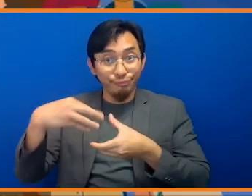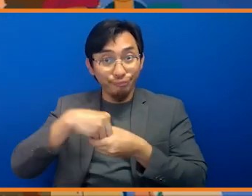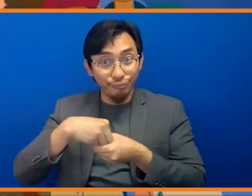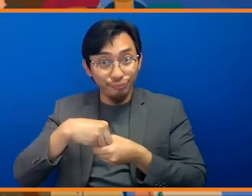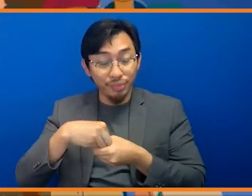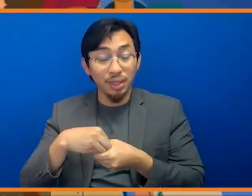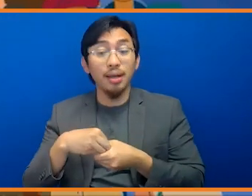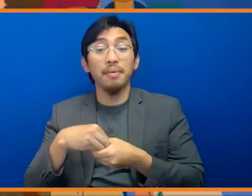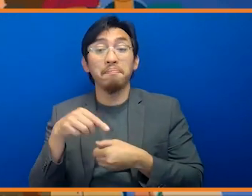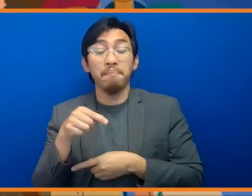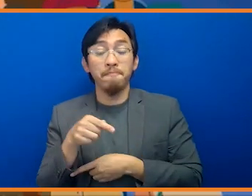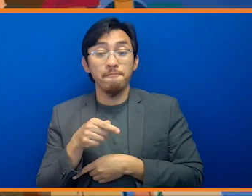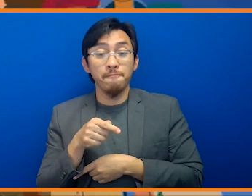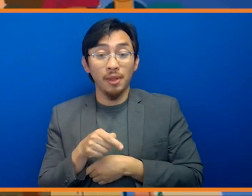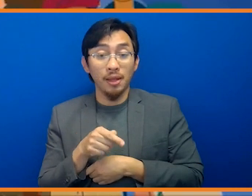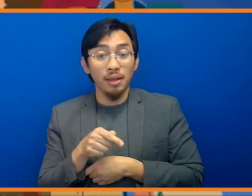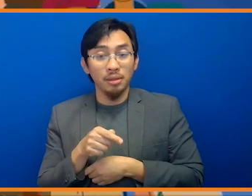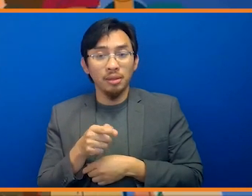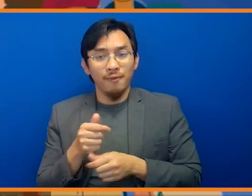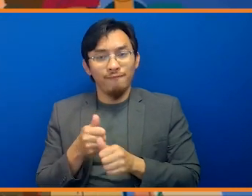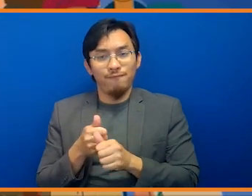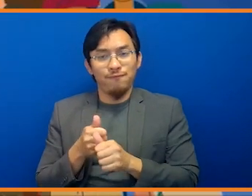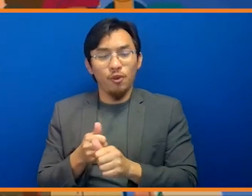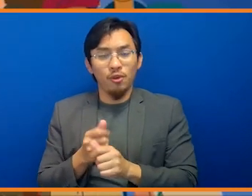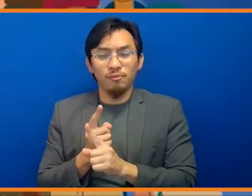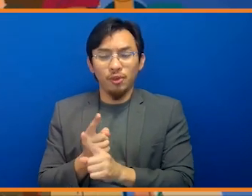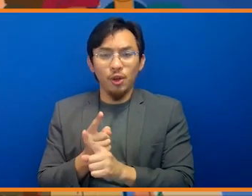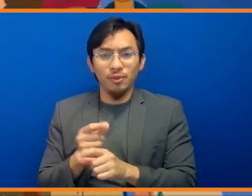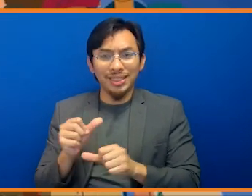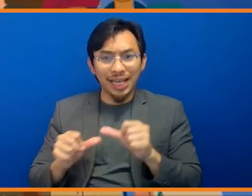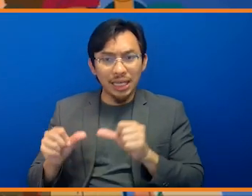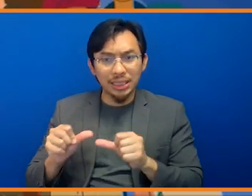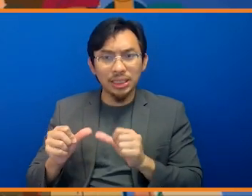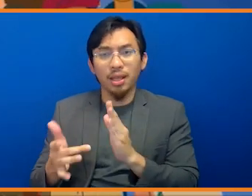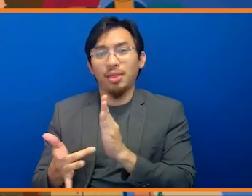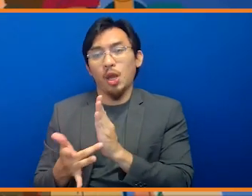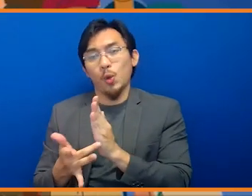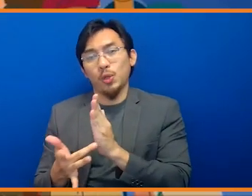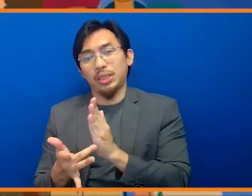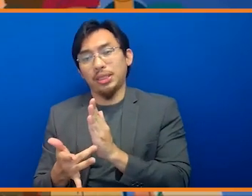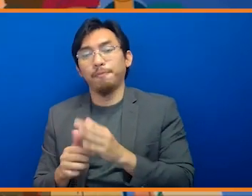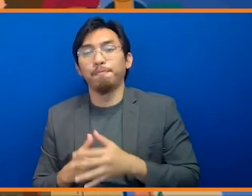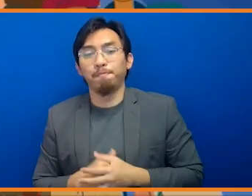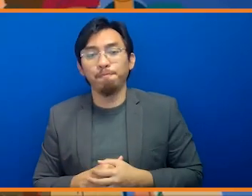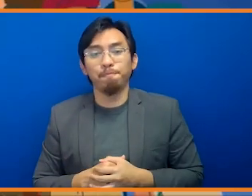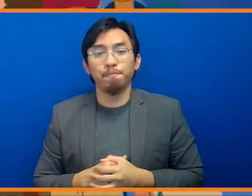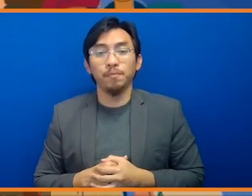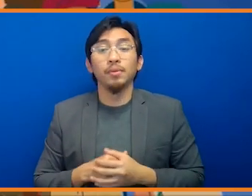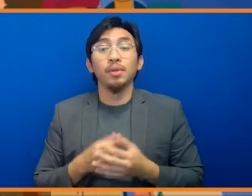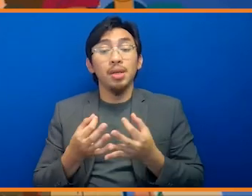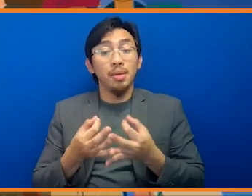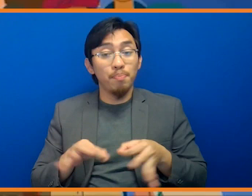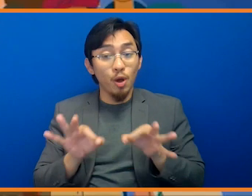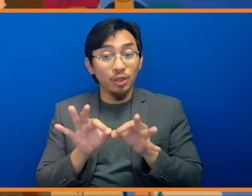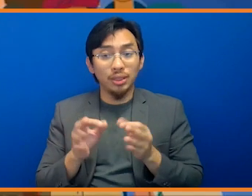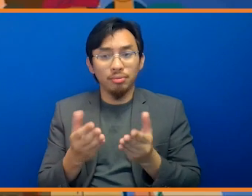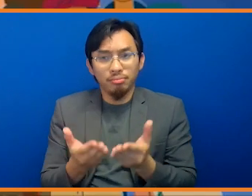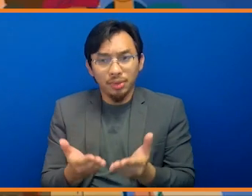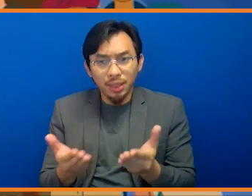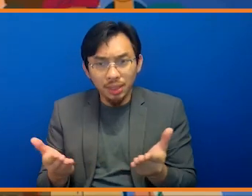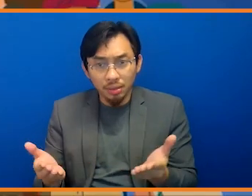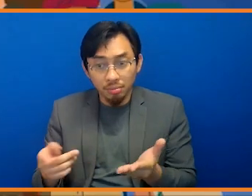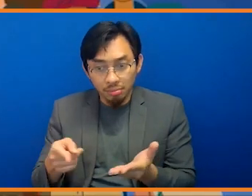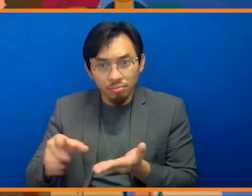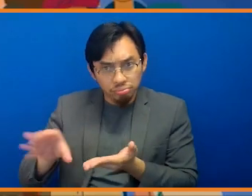museum will project stories based on science and technology. it is also essential to